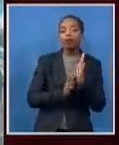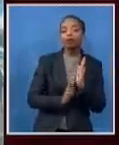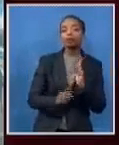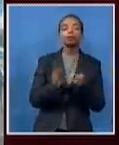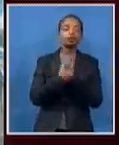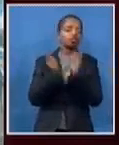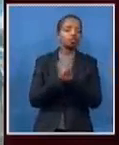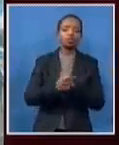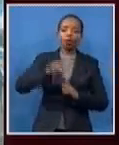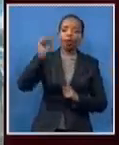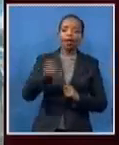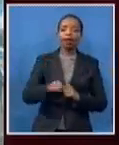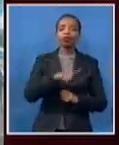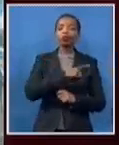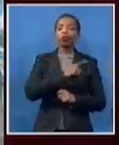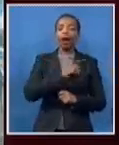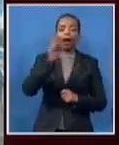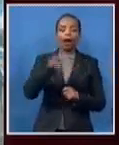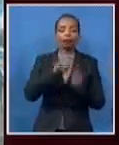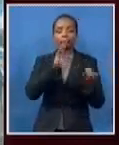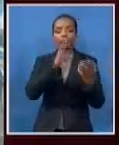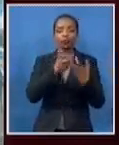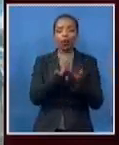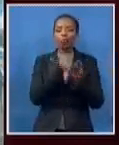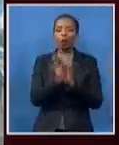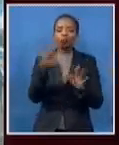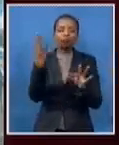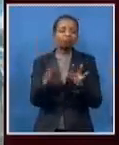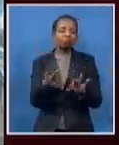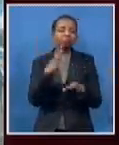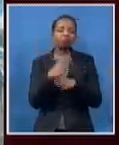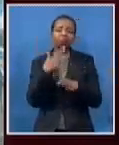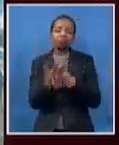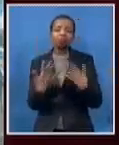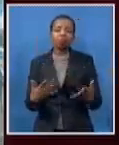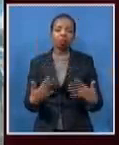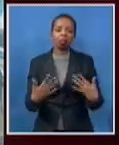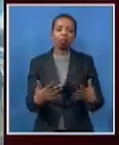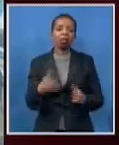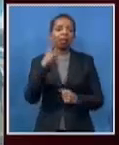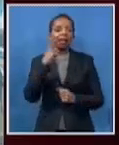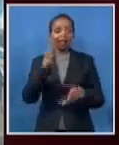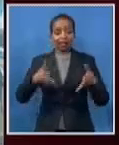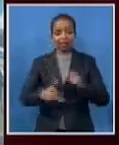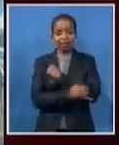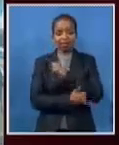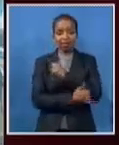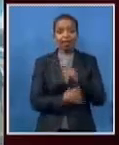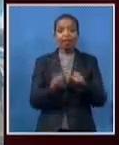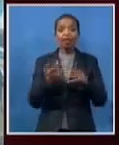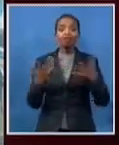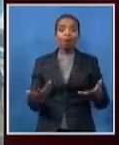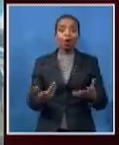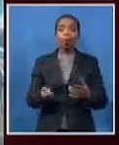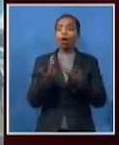keep diverting our attention in this country from the hard policy choices that we have to